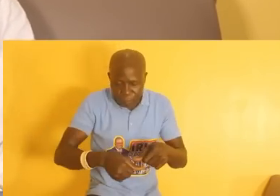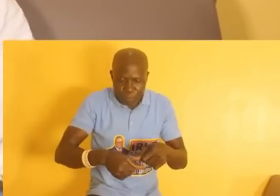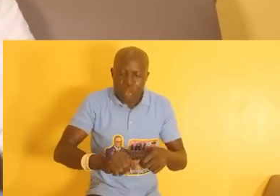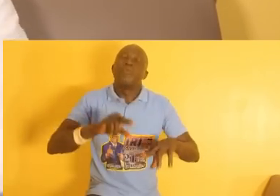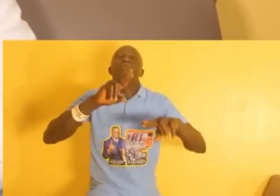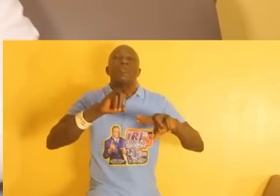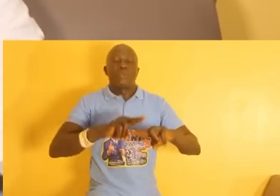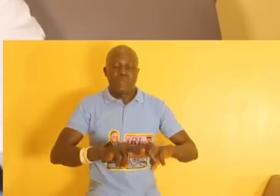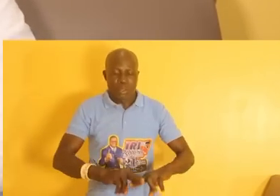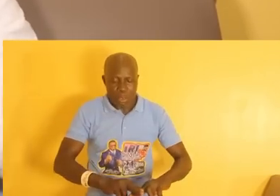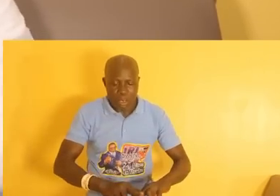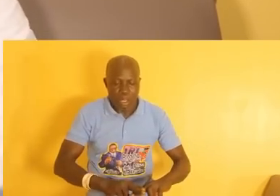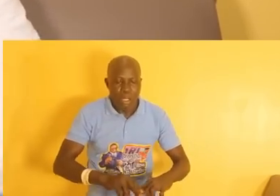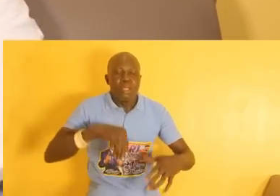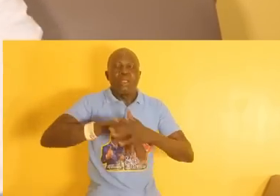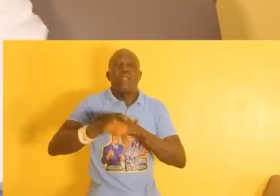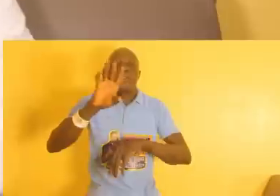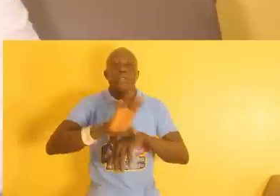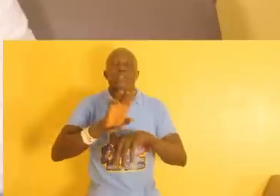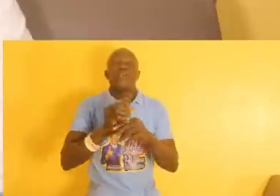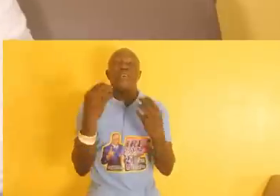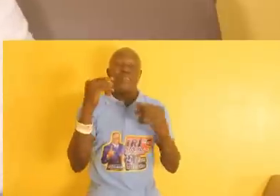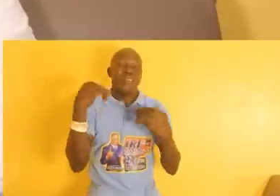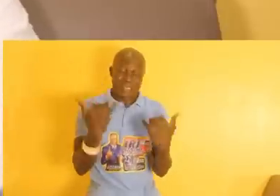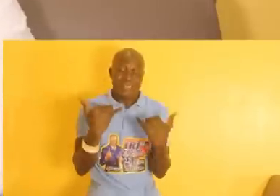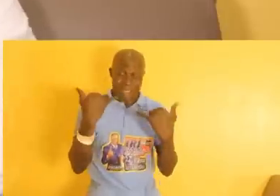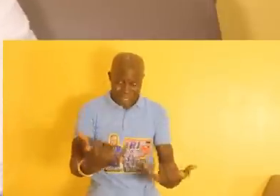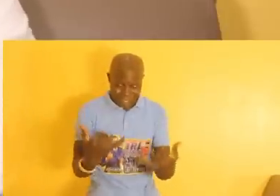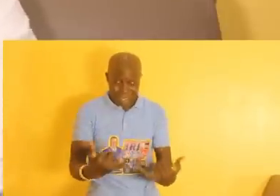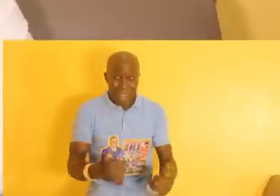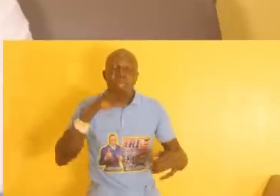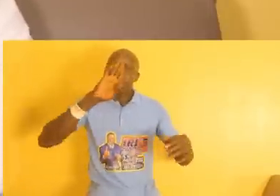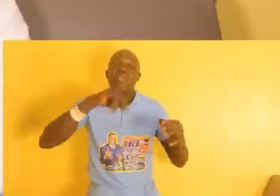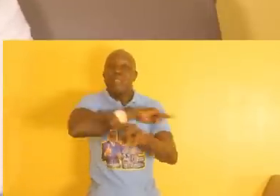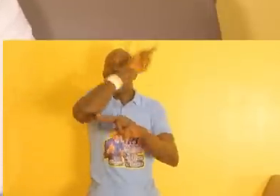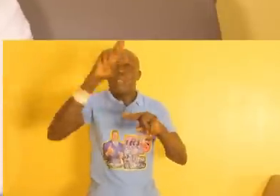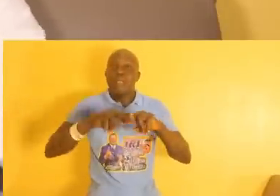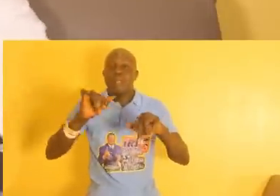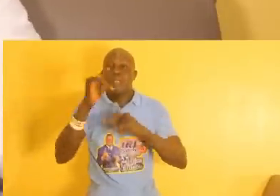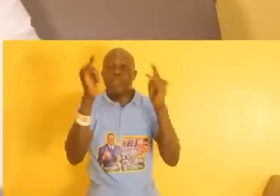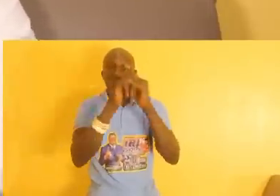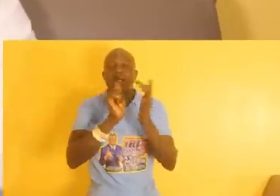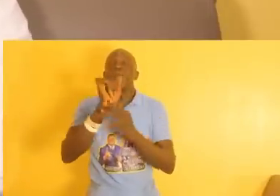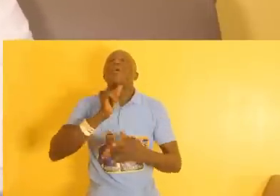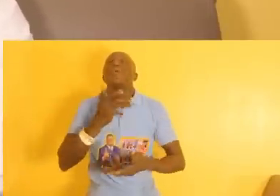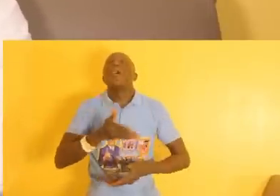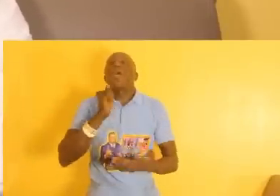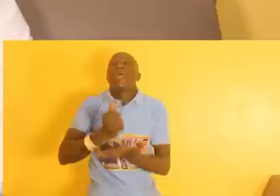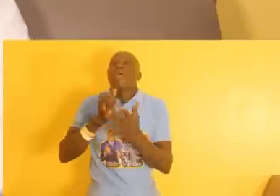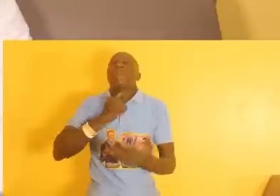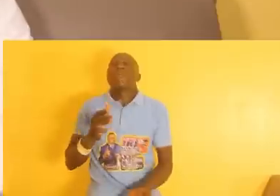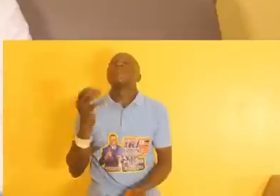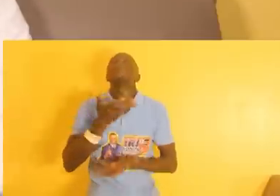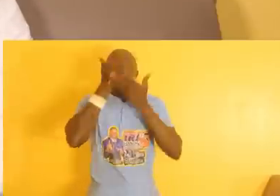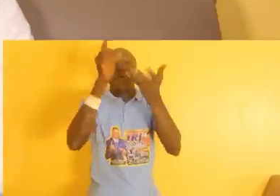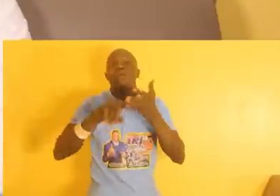Obat Joko in the church. Oh, one, the beam was a sort of bite. I'm talking to you right now. One, the national camp. He's in a national camp. Only about keep the sound of Nigeria. He